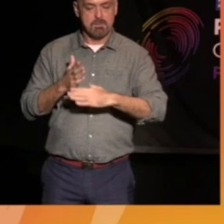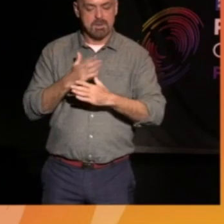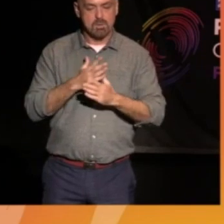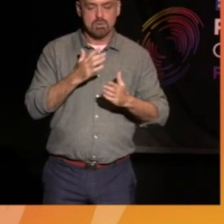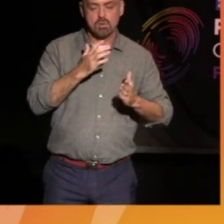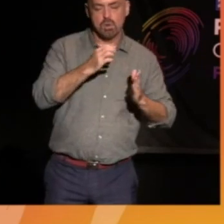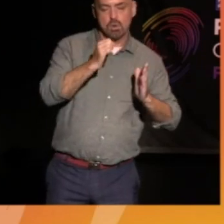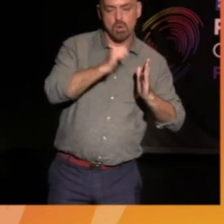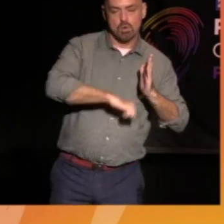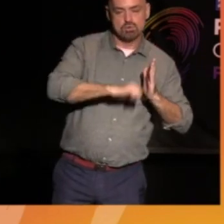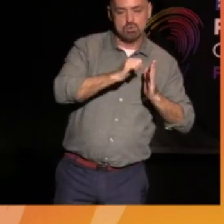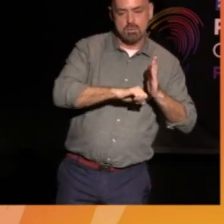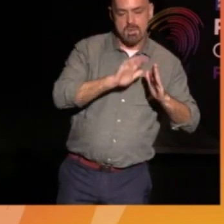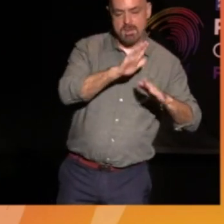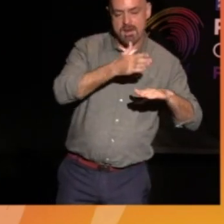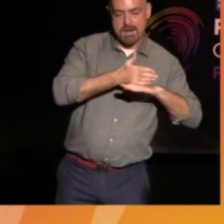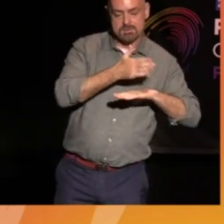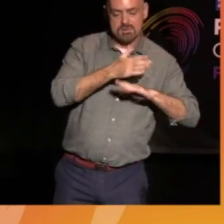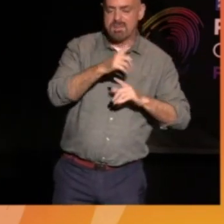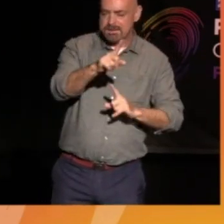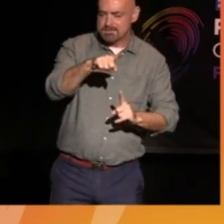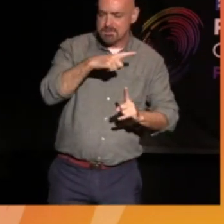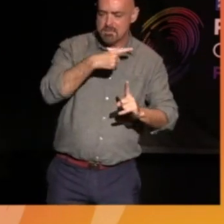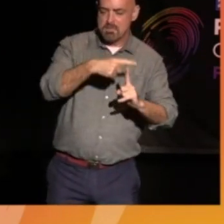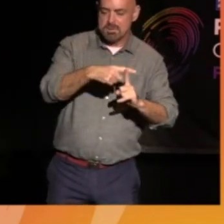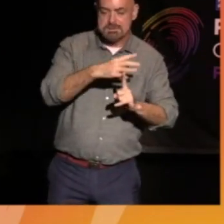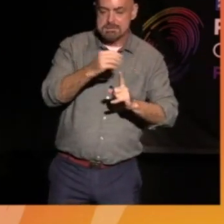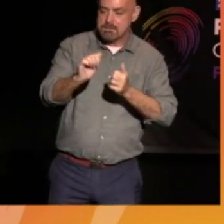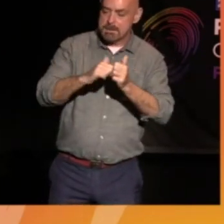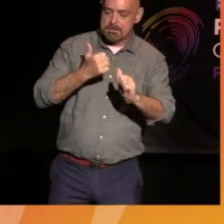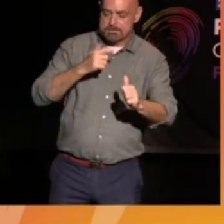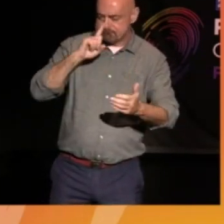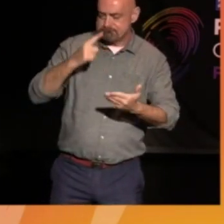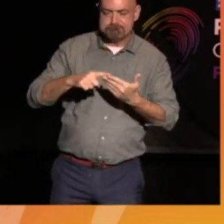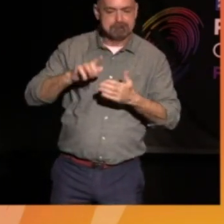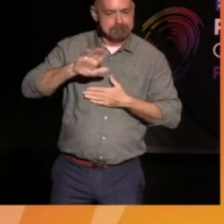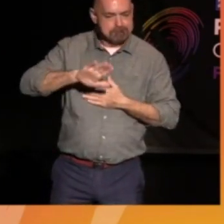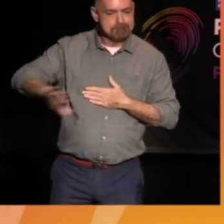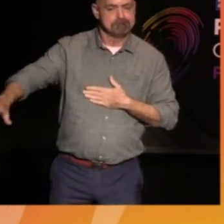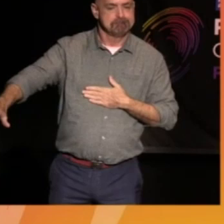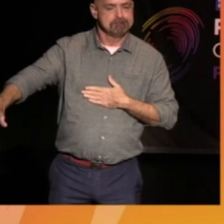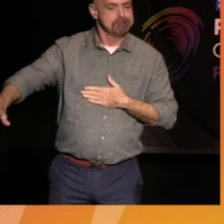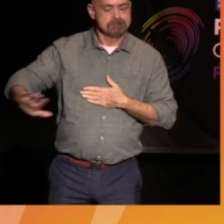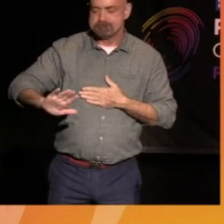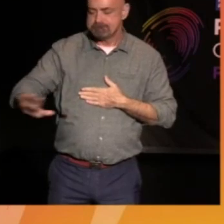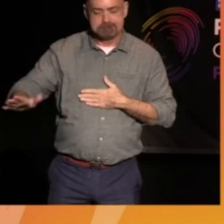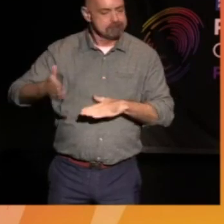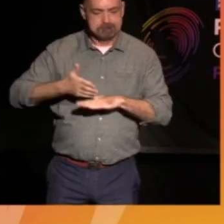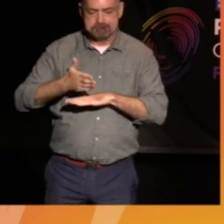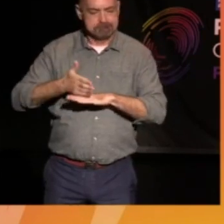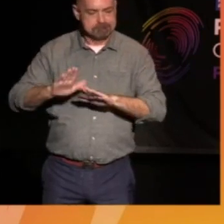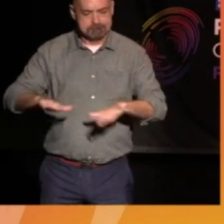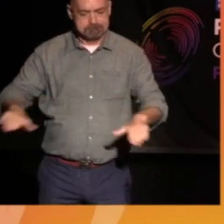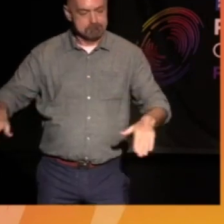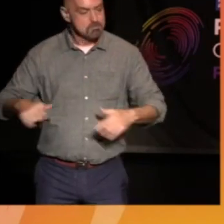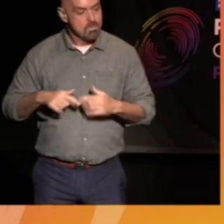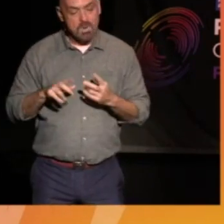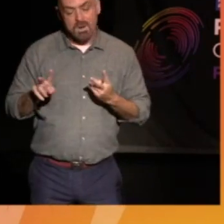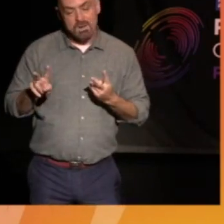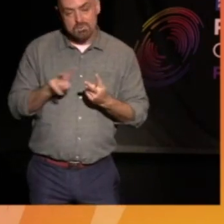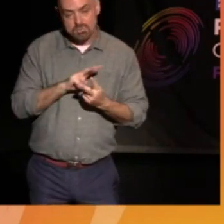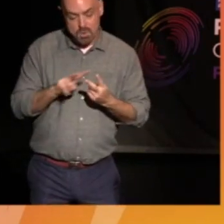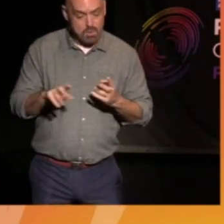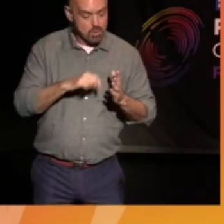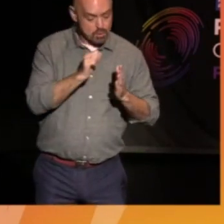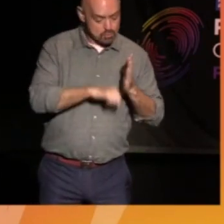consumers' action as well as the positive action by some companies who decided not to engage child labor. So it was a combination of